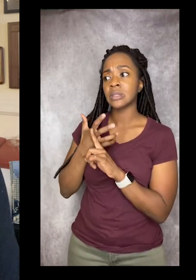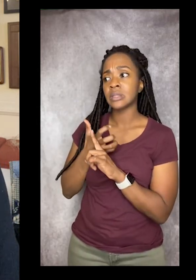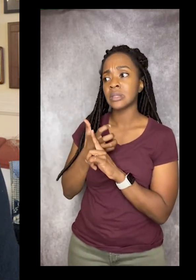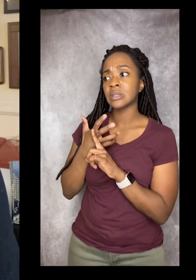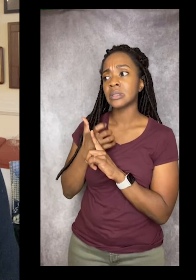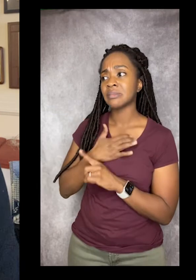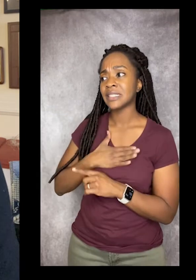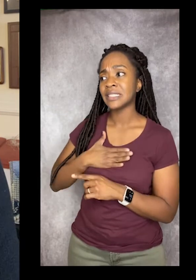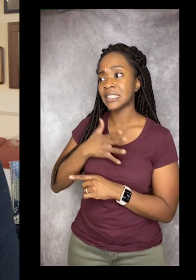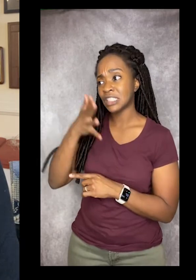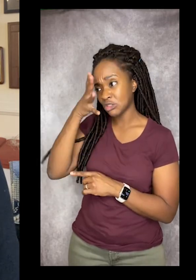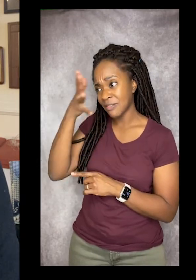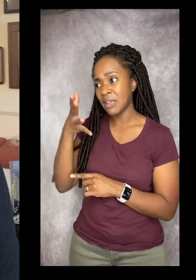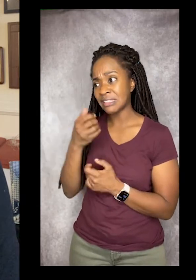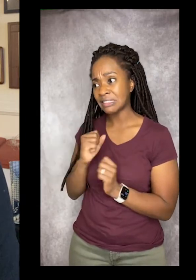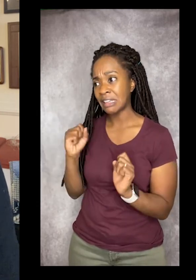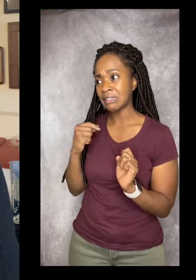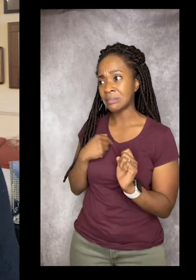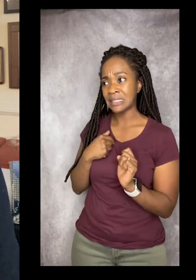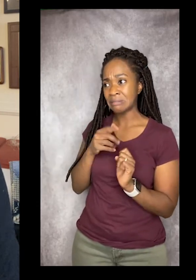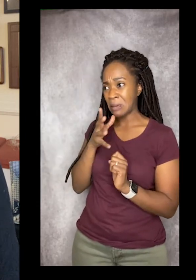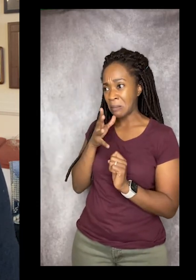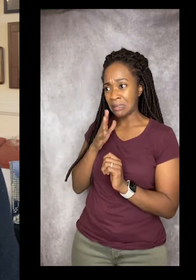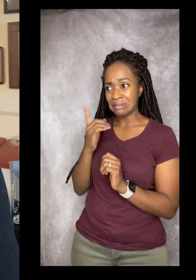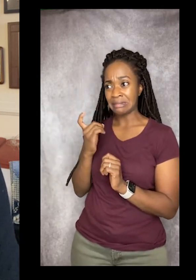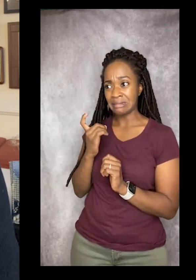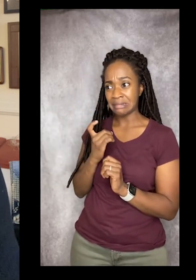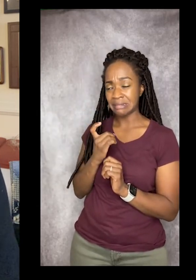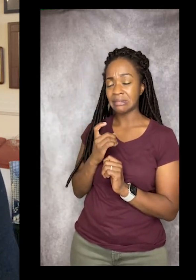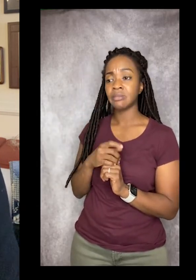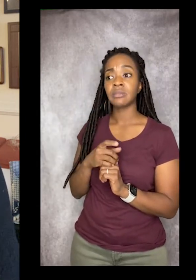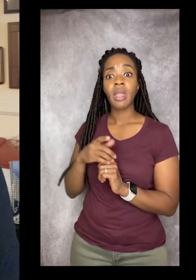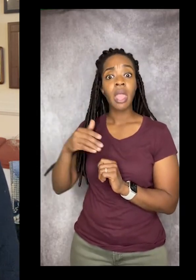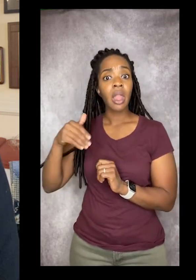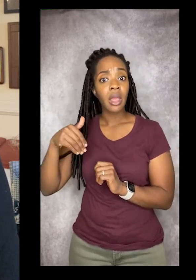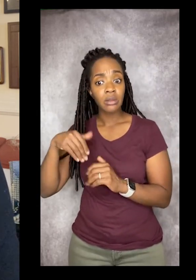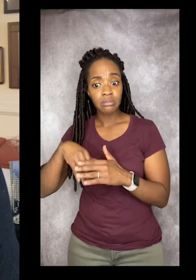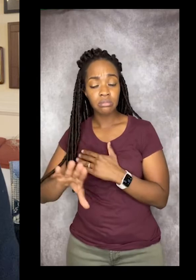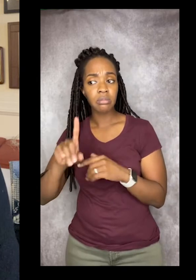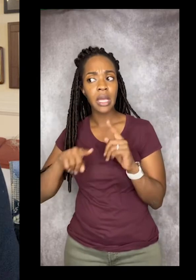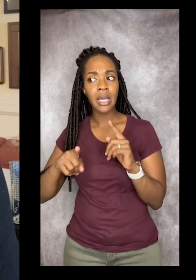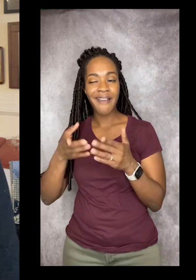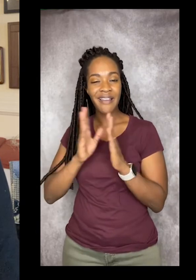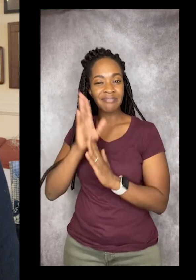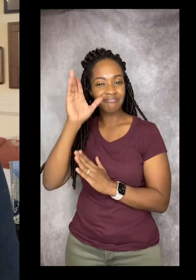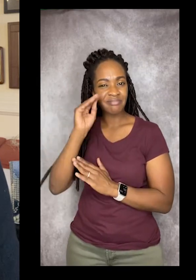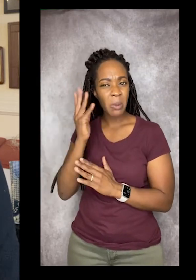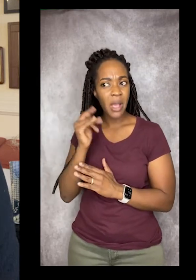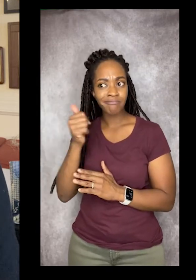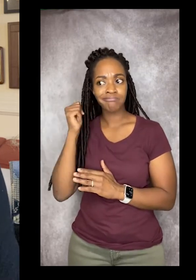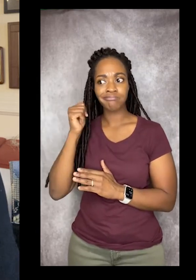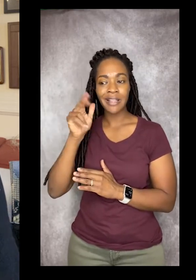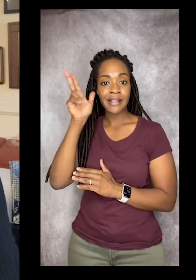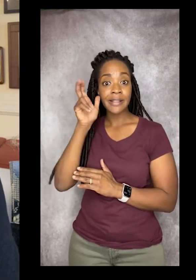him from her. The woman had yet to enter, but she was already asking the boy why he refused to listen to her. When she had,